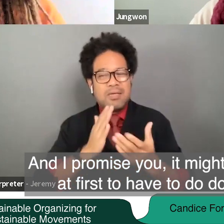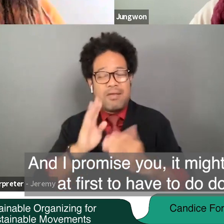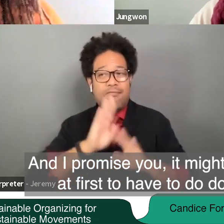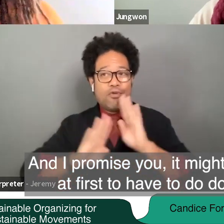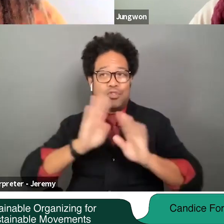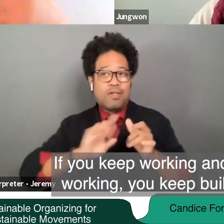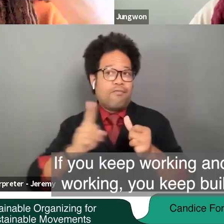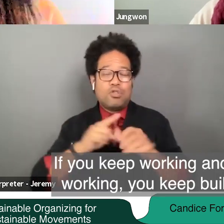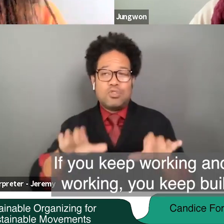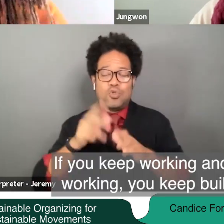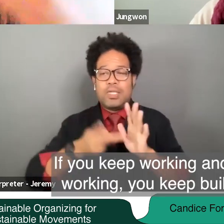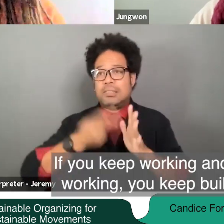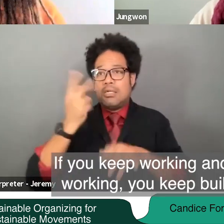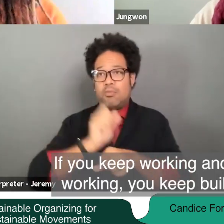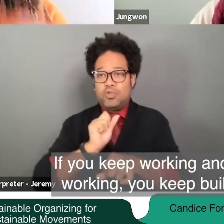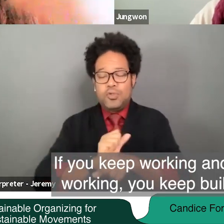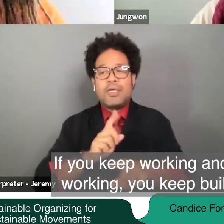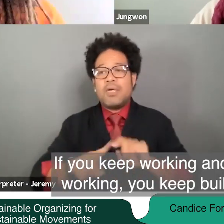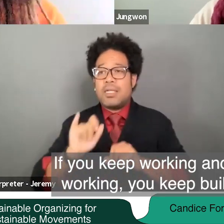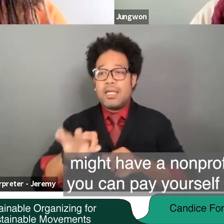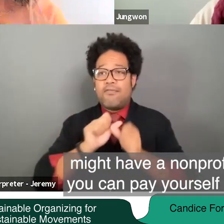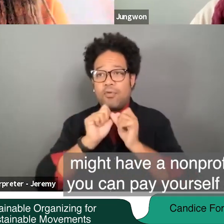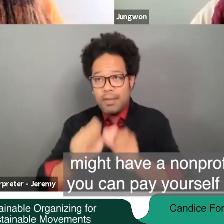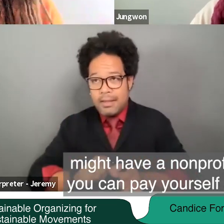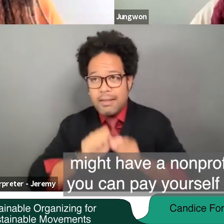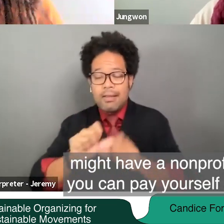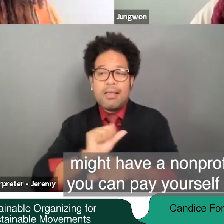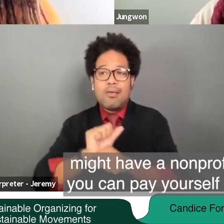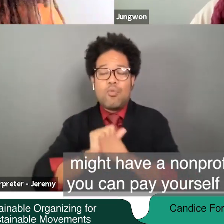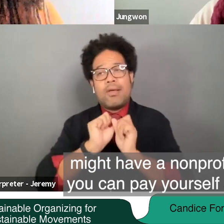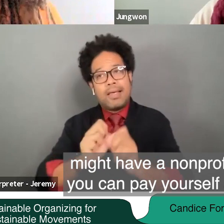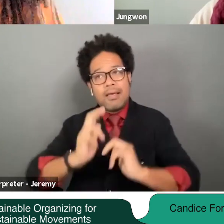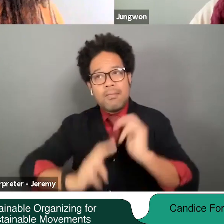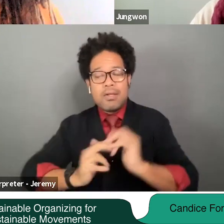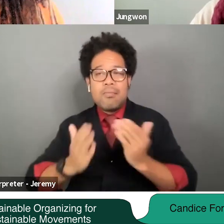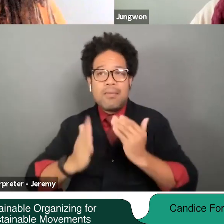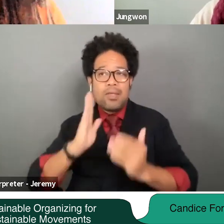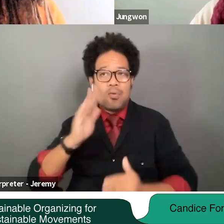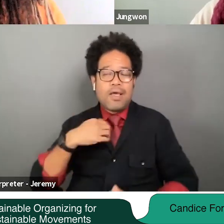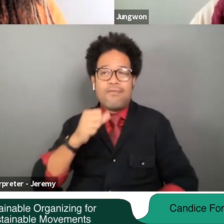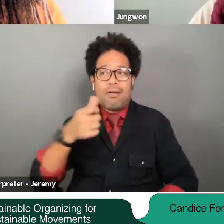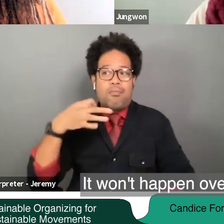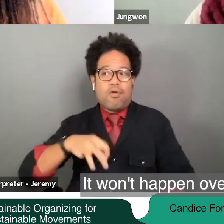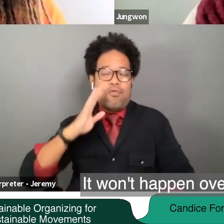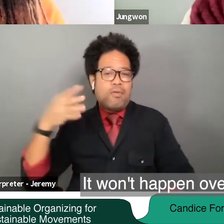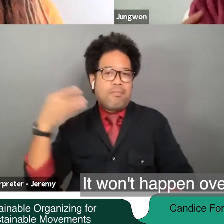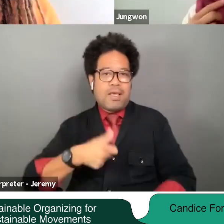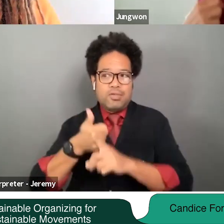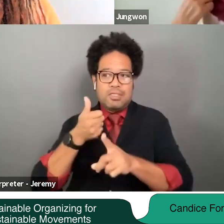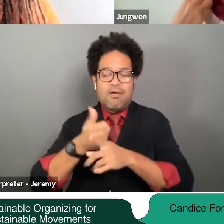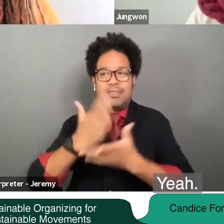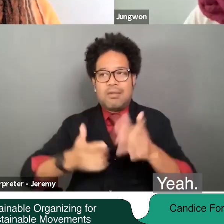to do double duty. If you keep working and you keep working, you keep building, you might have a nonprofit where you can pay yourself at some point. It won't happen